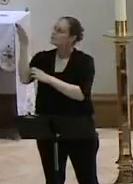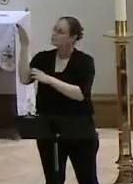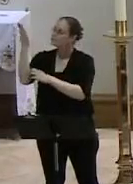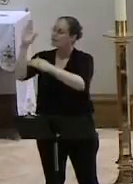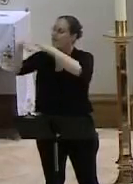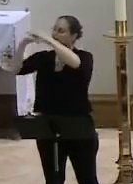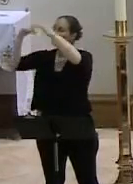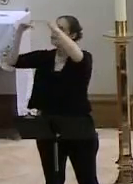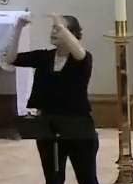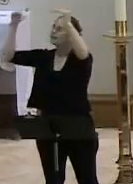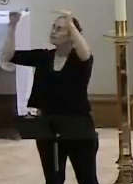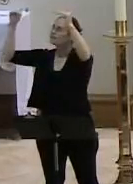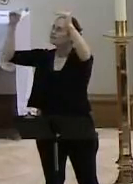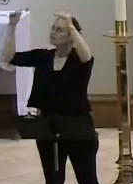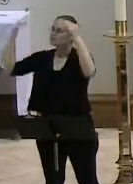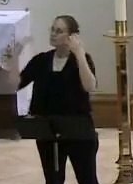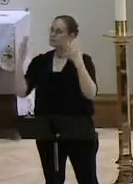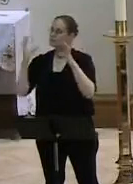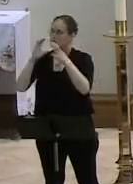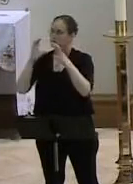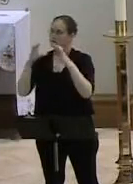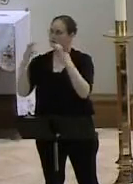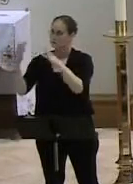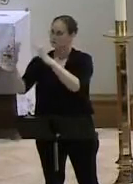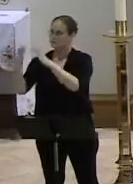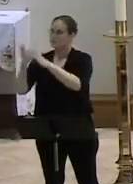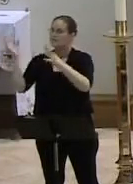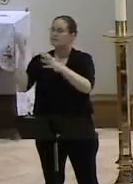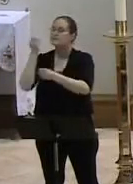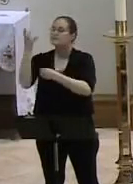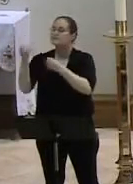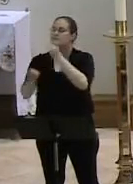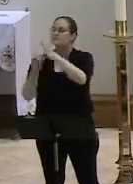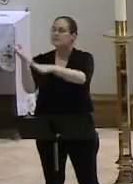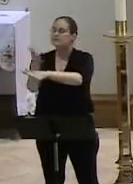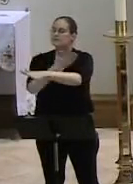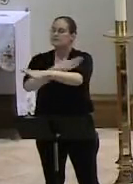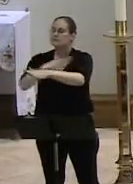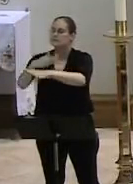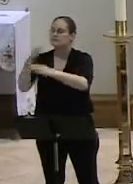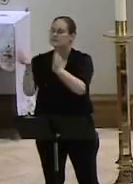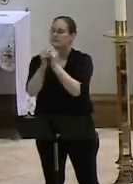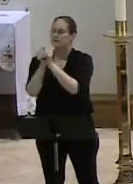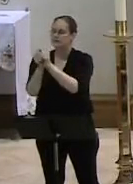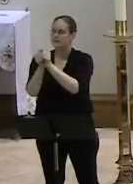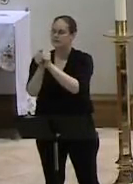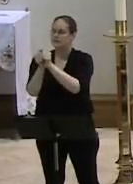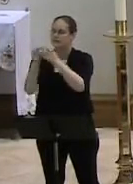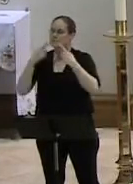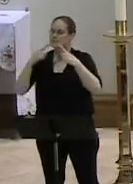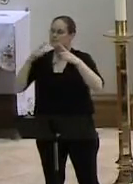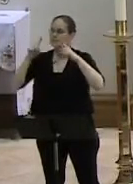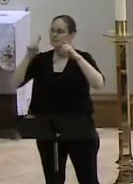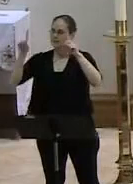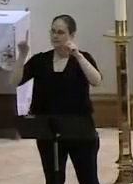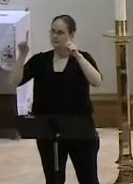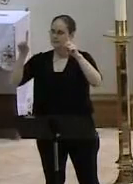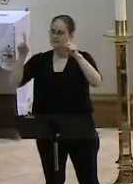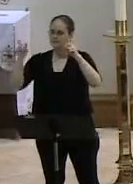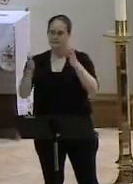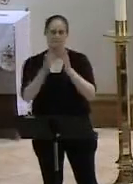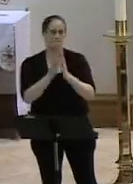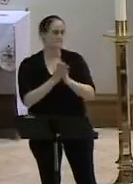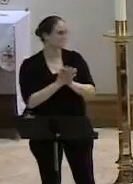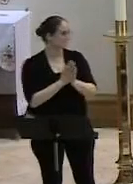the heavenly powers with the angelic hosts sing together the unending hymn of your glory as we acclaim and sing.